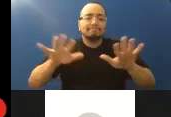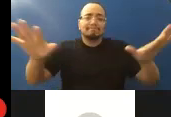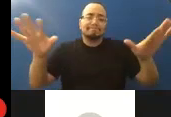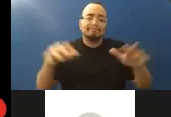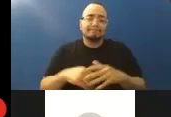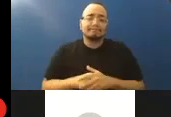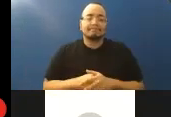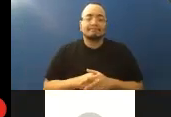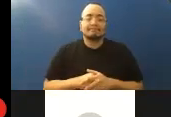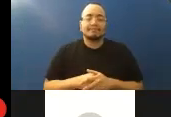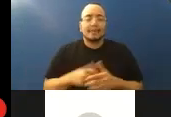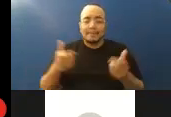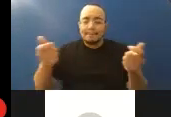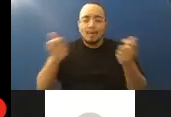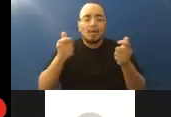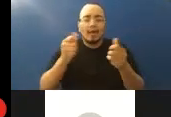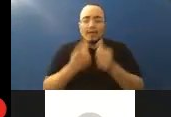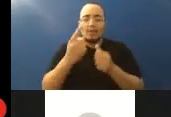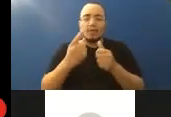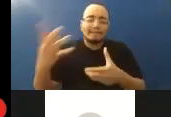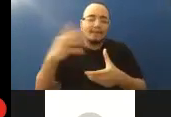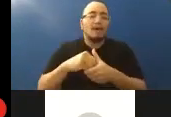Get everybody knowledge.